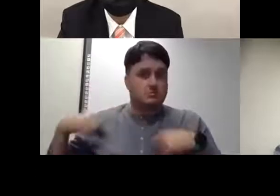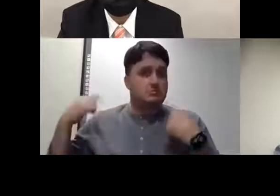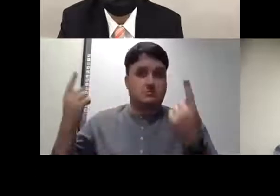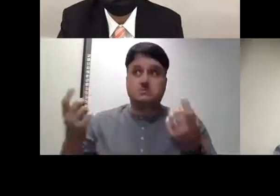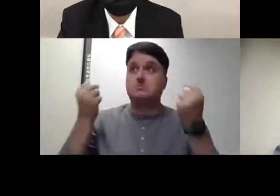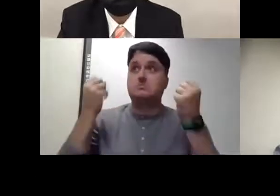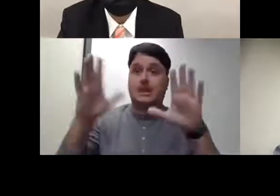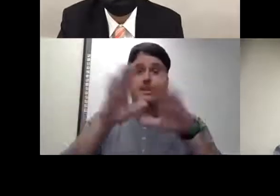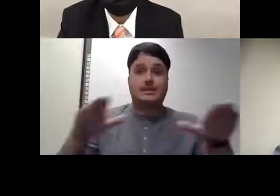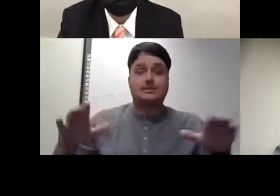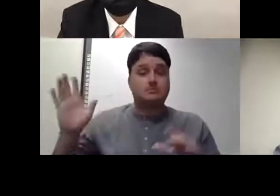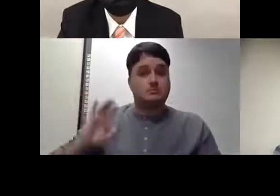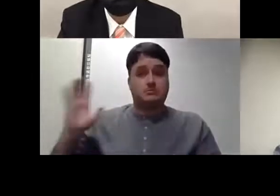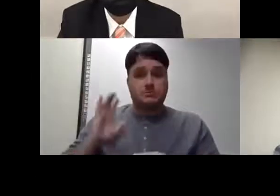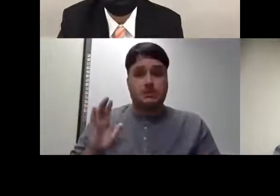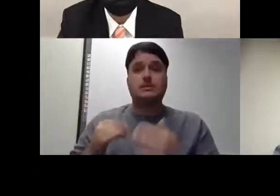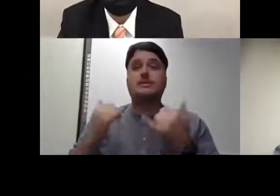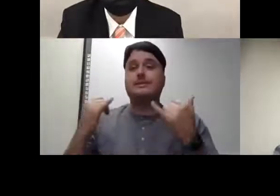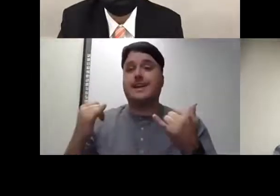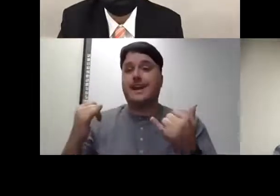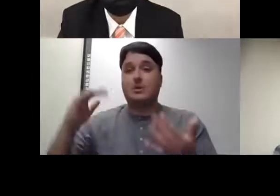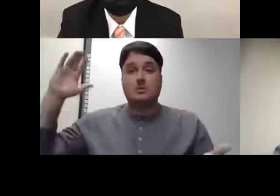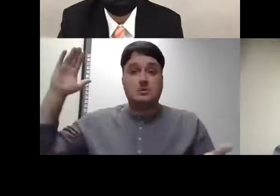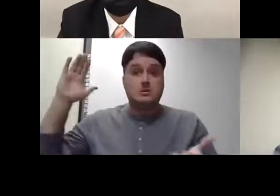kids in the past and is now down to